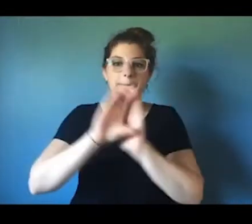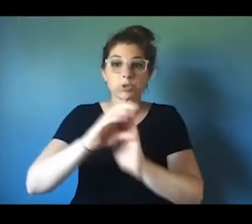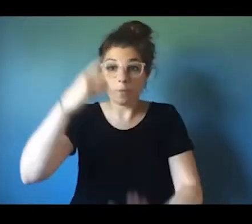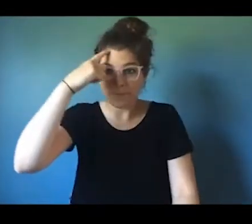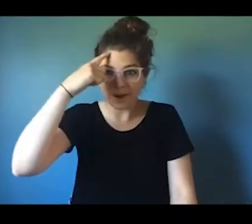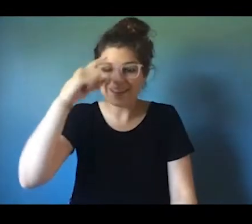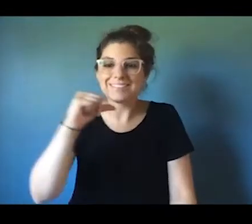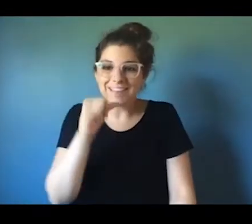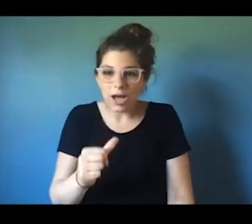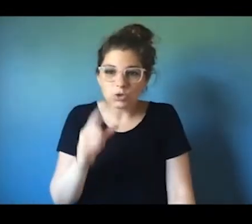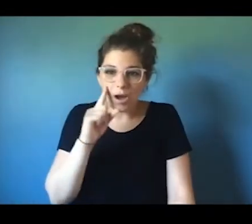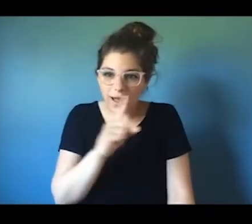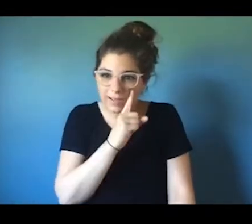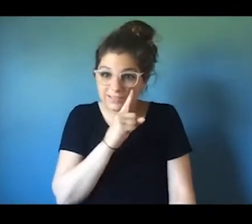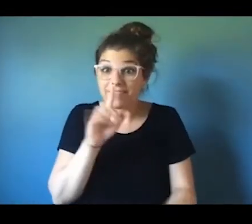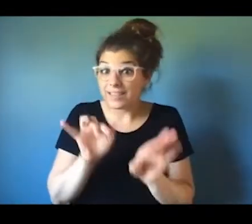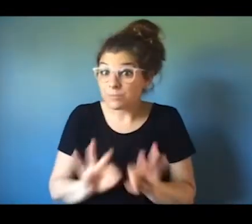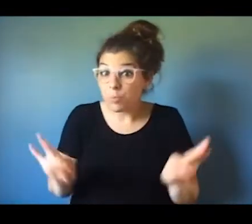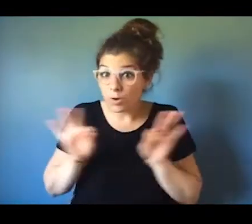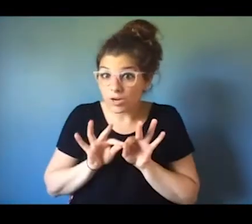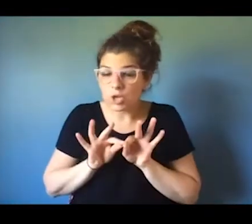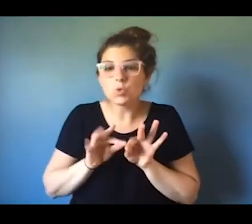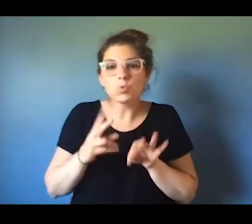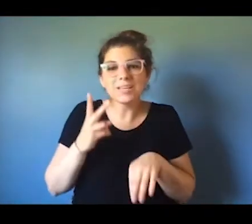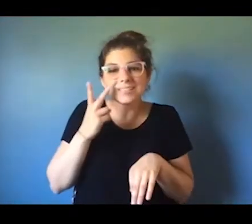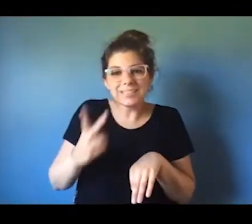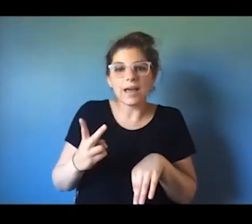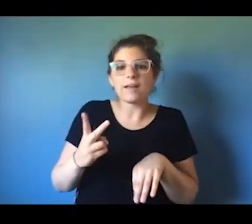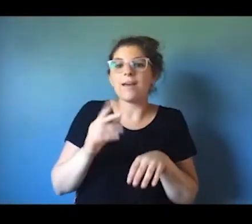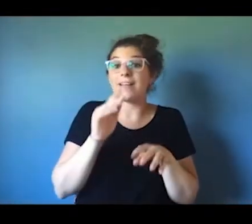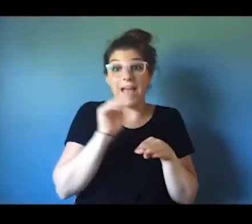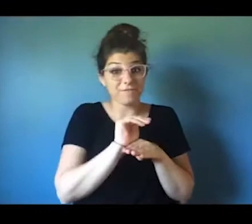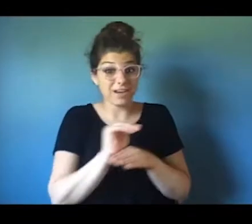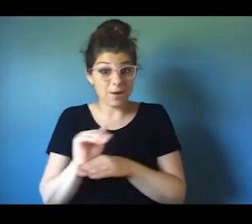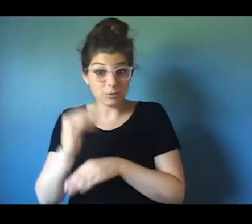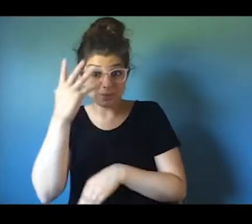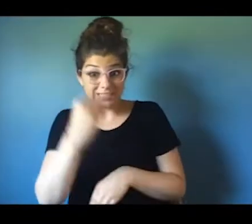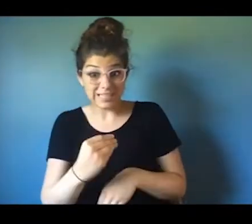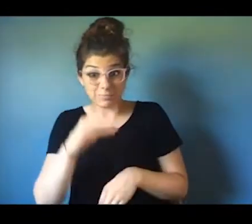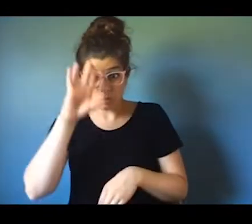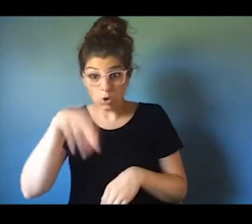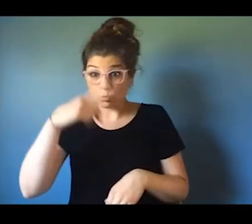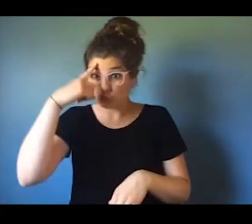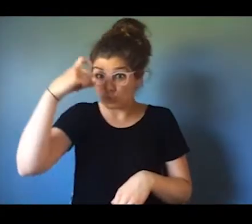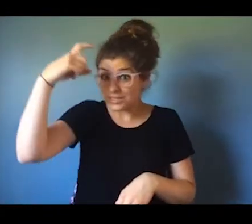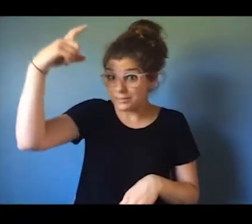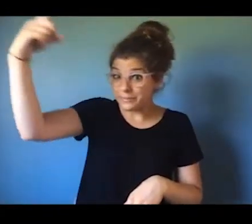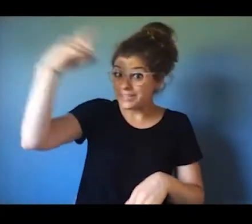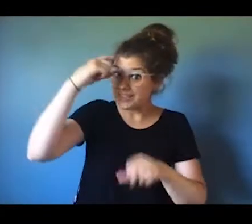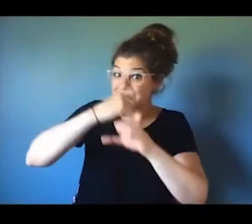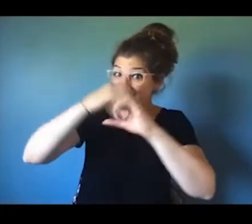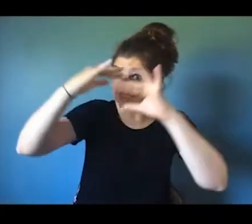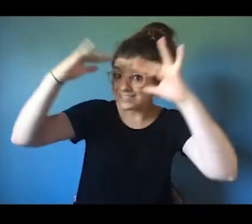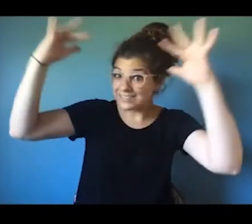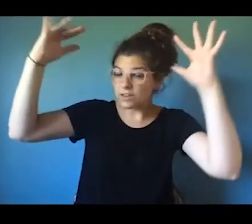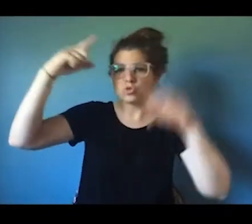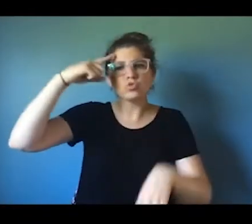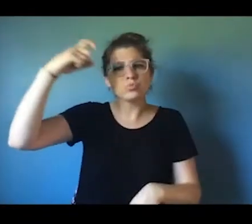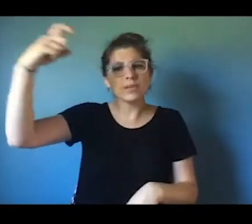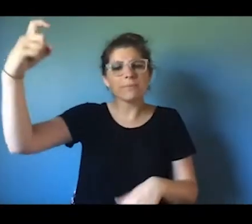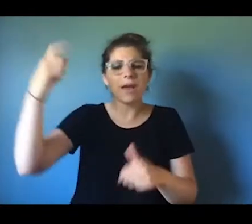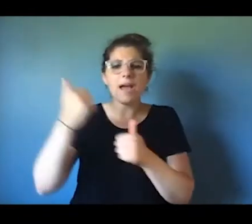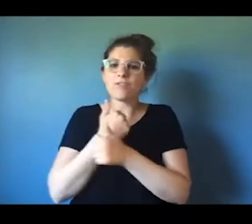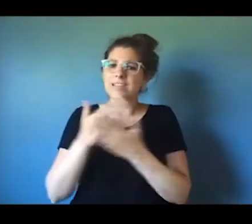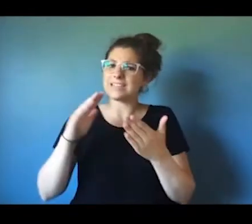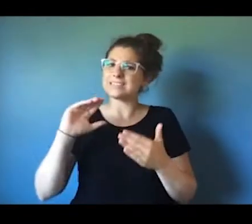the image. So it's your brain that makes the image, not your eyes. And that's important. And you can see that, though, every night when you go to sleep, when you're